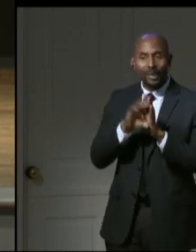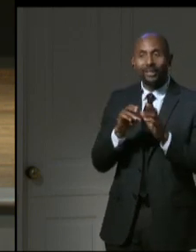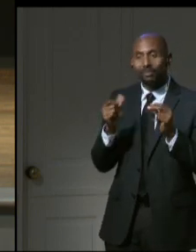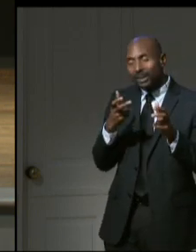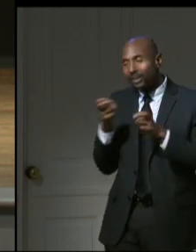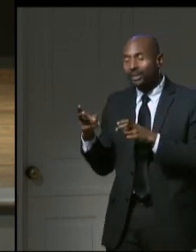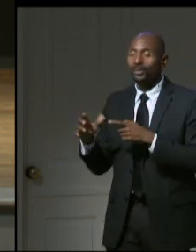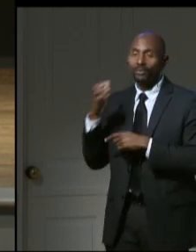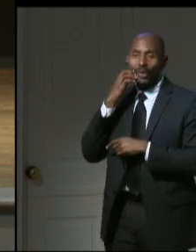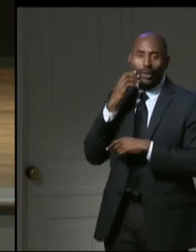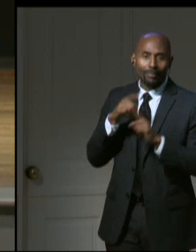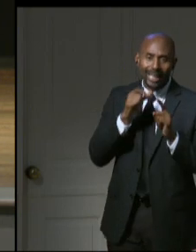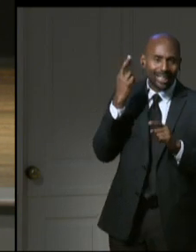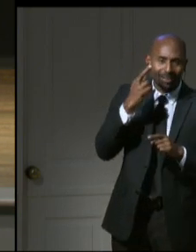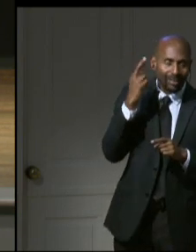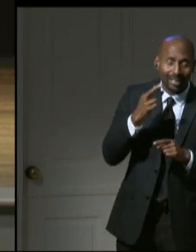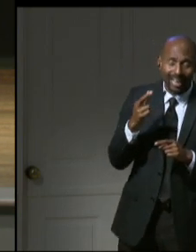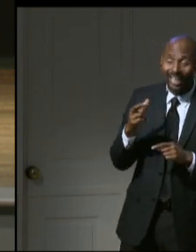Android people always have their